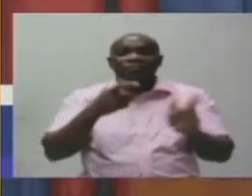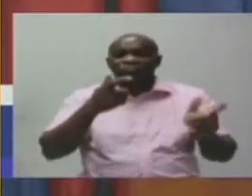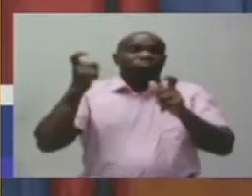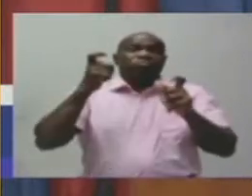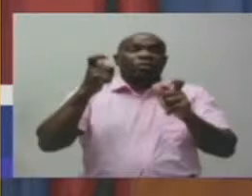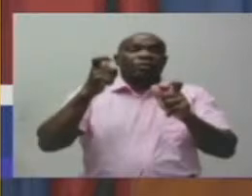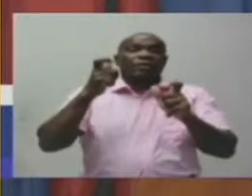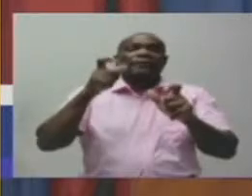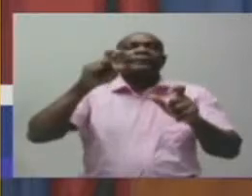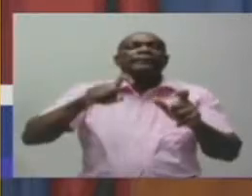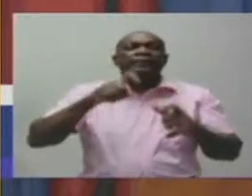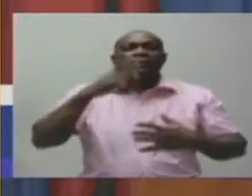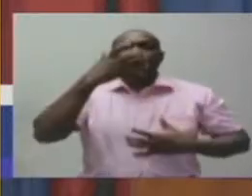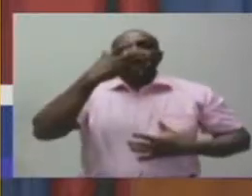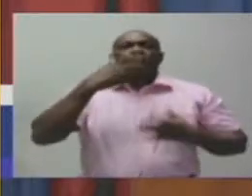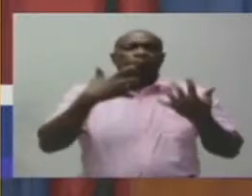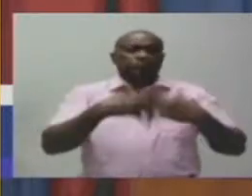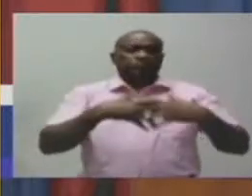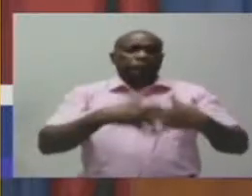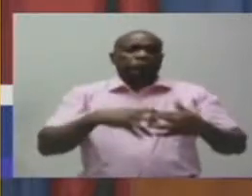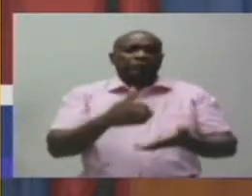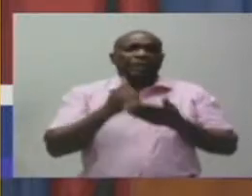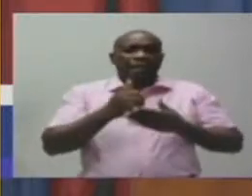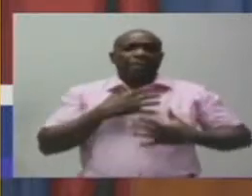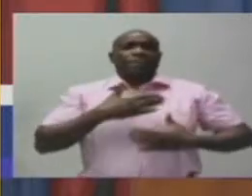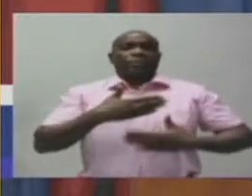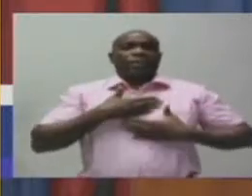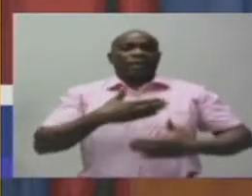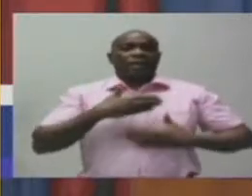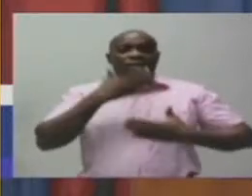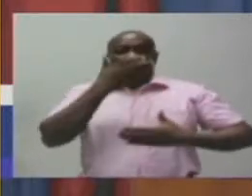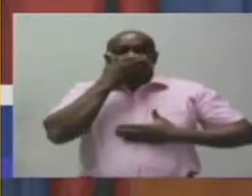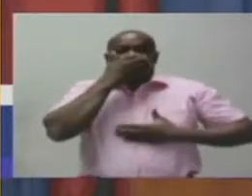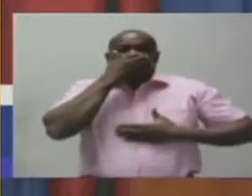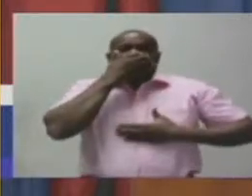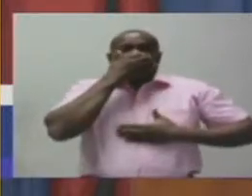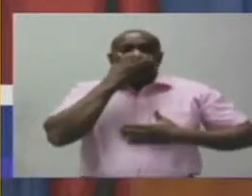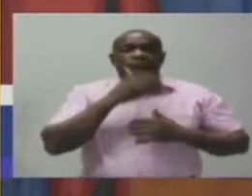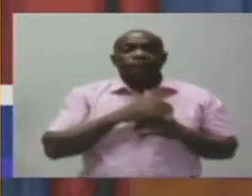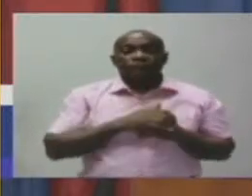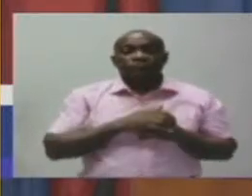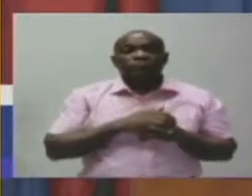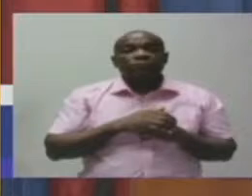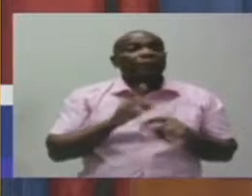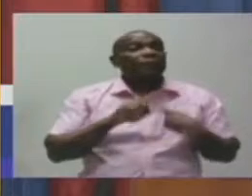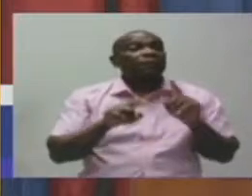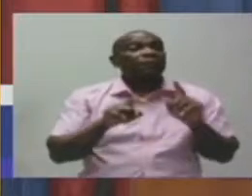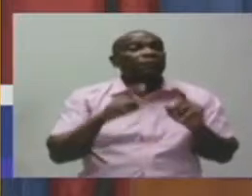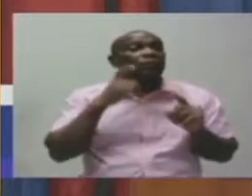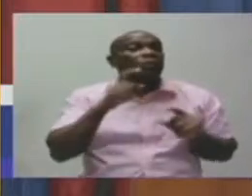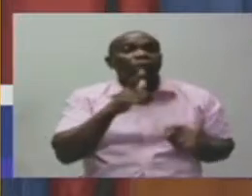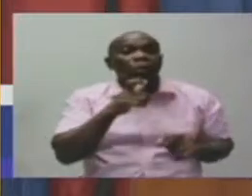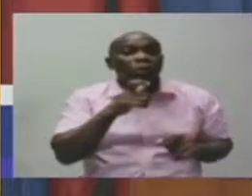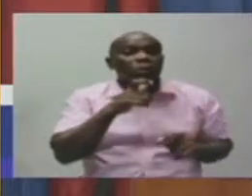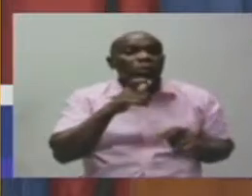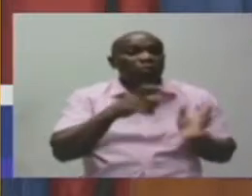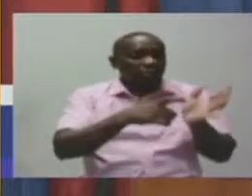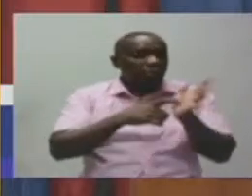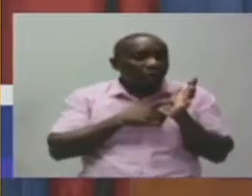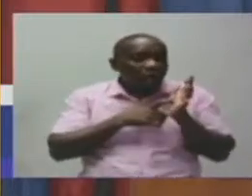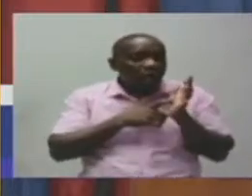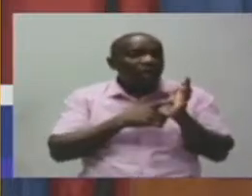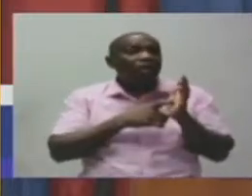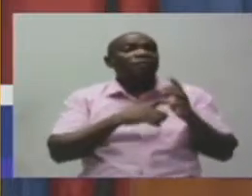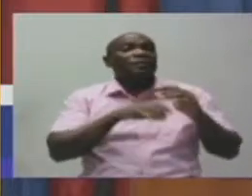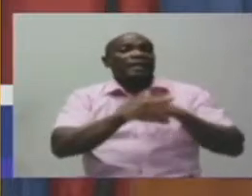noticing a 90% and upwards trend of unvaccinated persons requiring hospitalization in the parallel healthcare system.